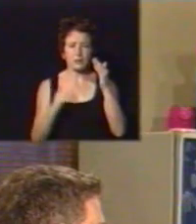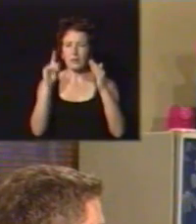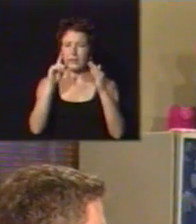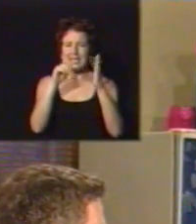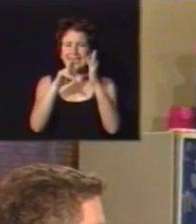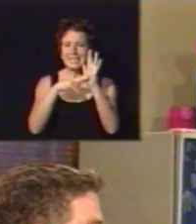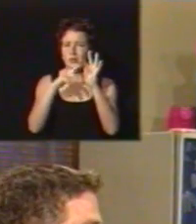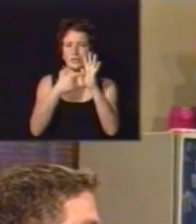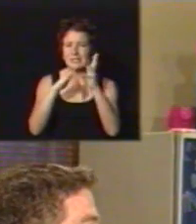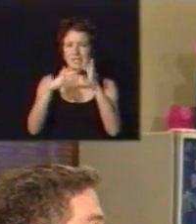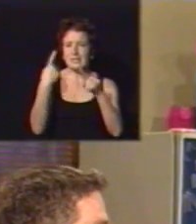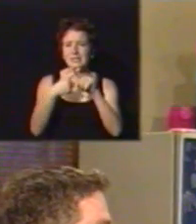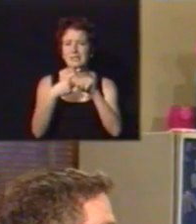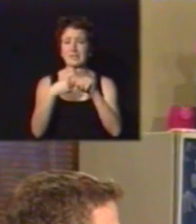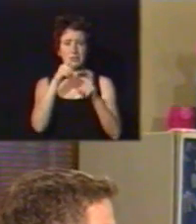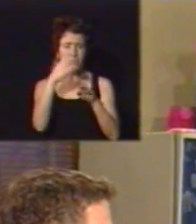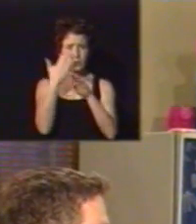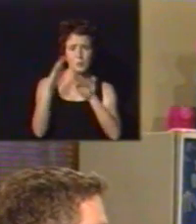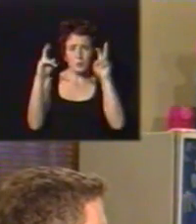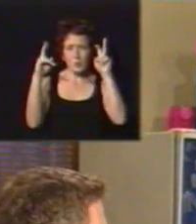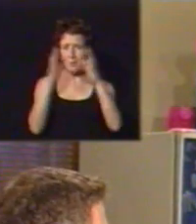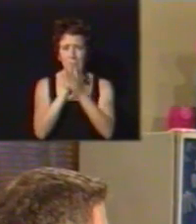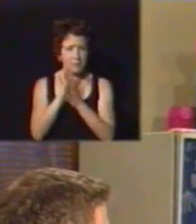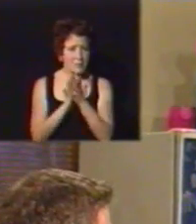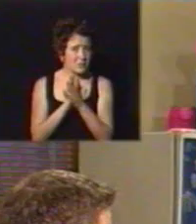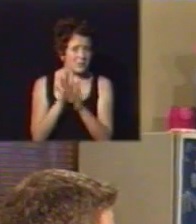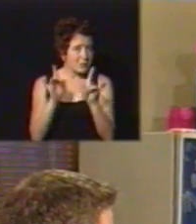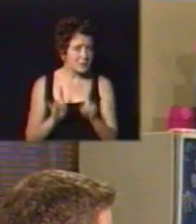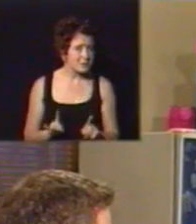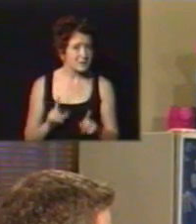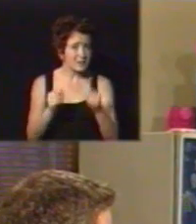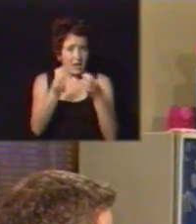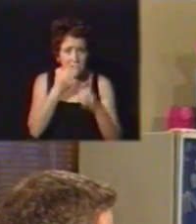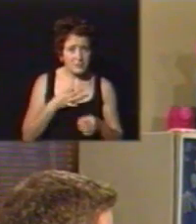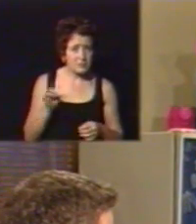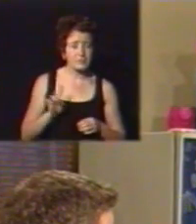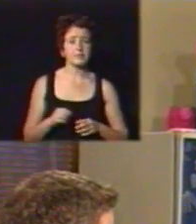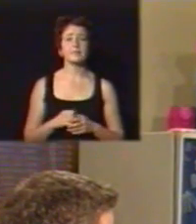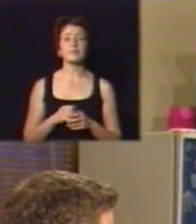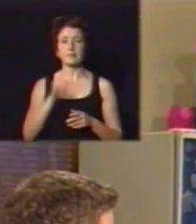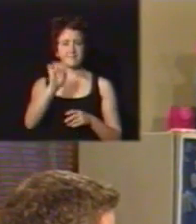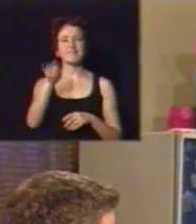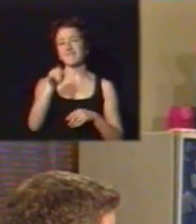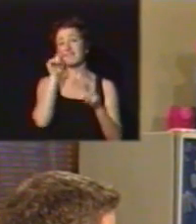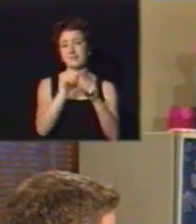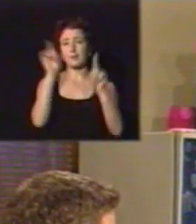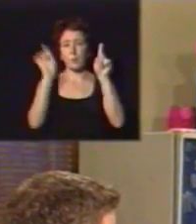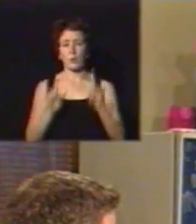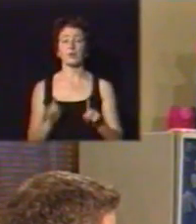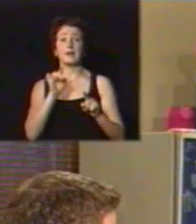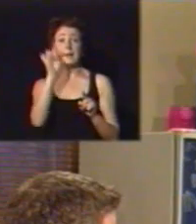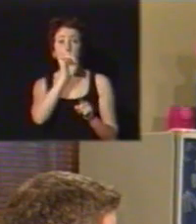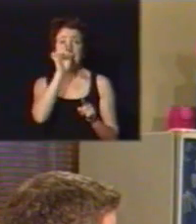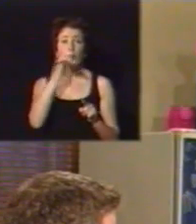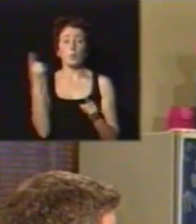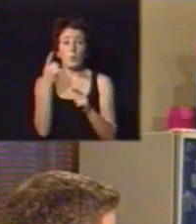itself? It's a new term to a lot of us just recently. So can we talk about that itself? Yeah, sure. It's basically encompasses people that